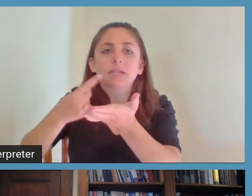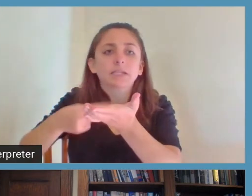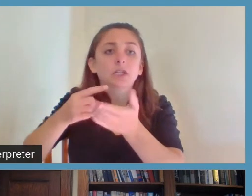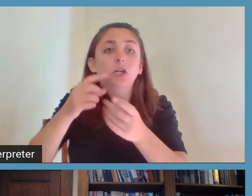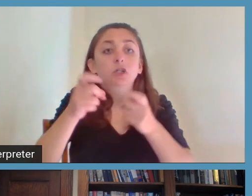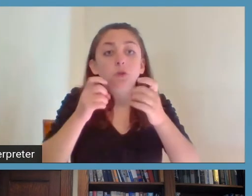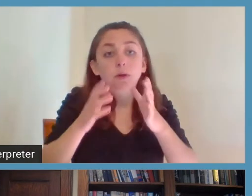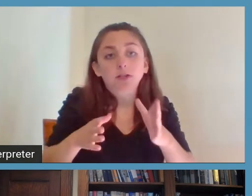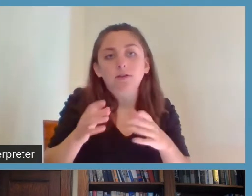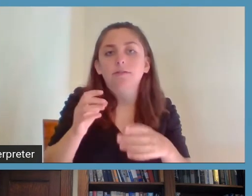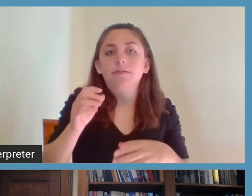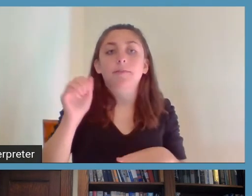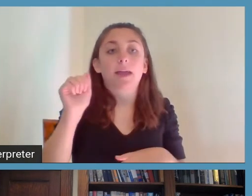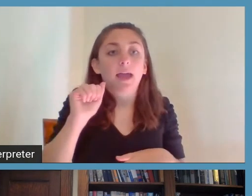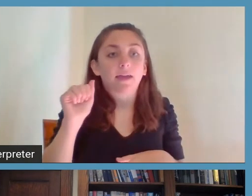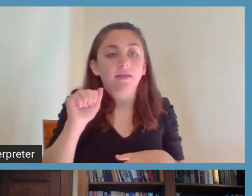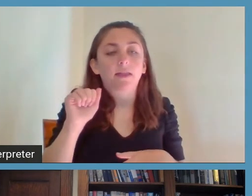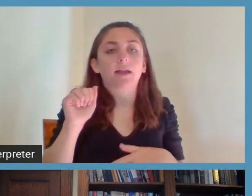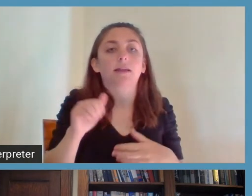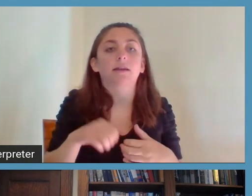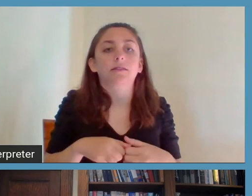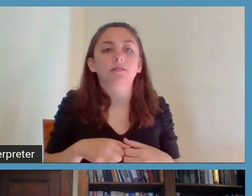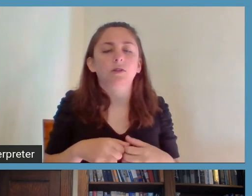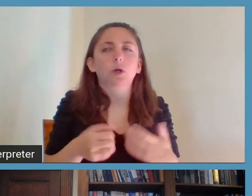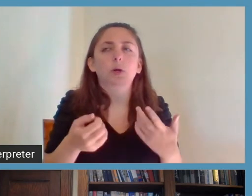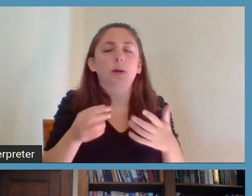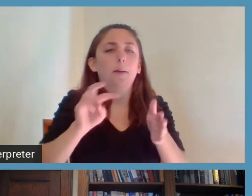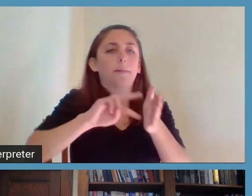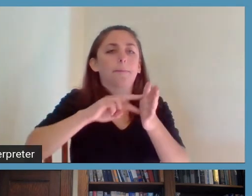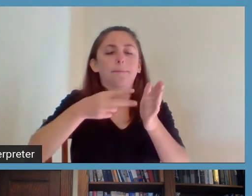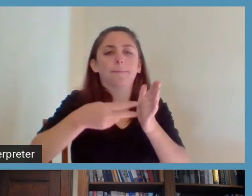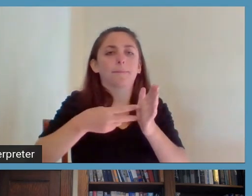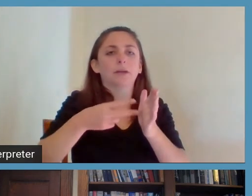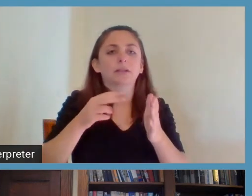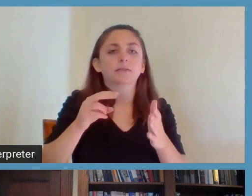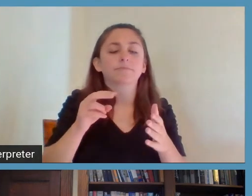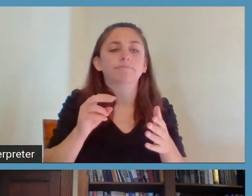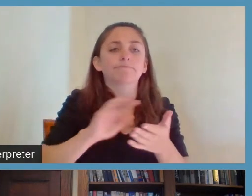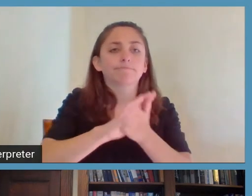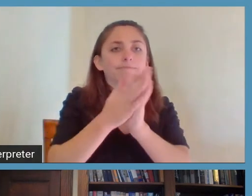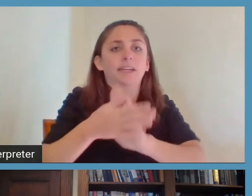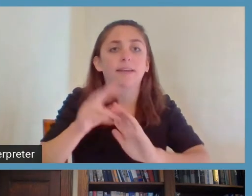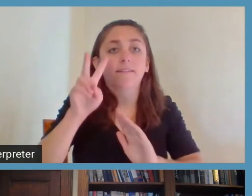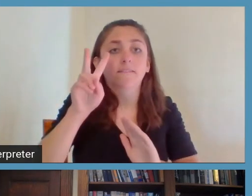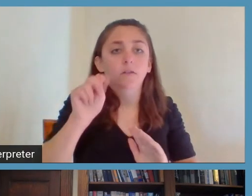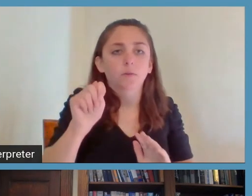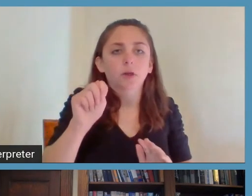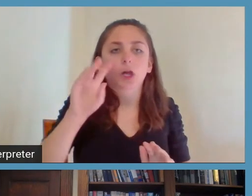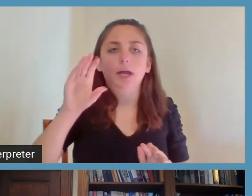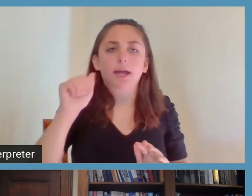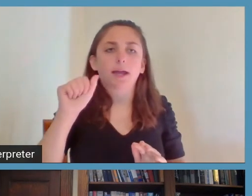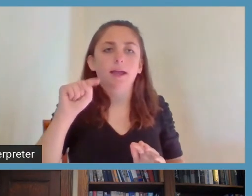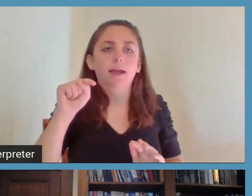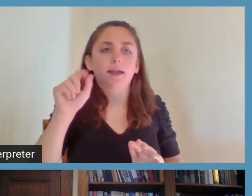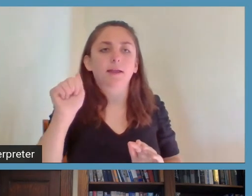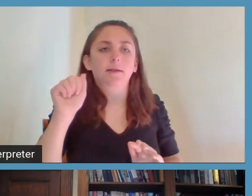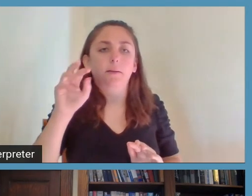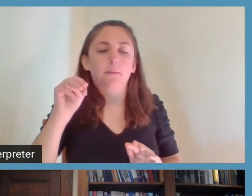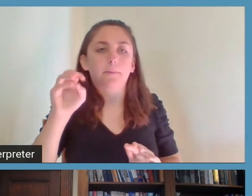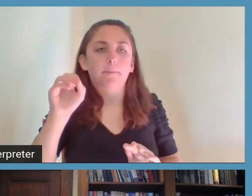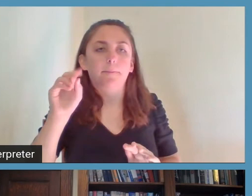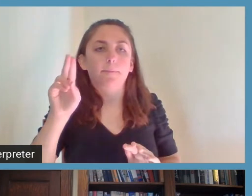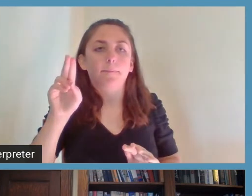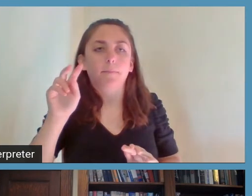of athletics at UVM about what it means to be a Vermont catamount and how the symbol of the catamount has translated to a sports